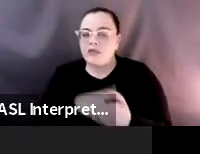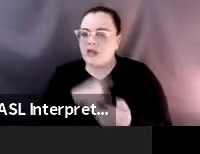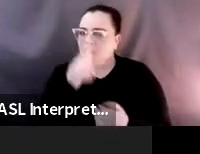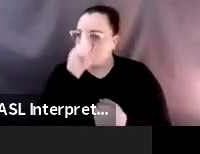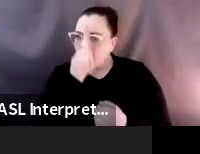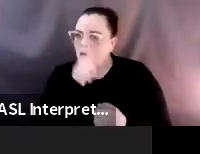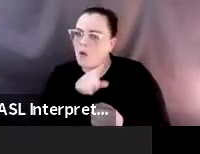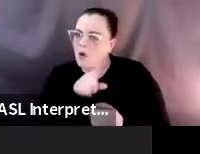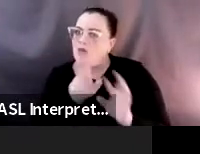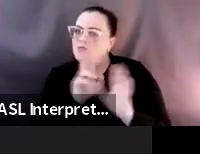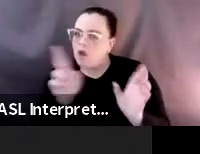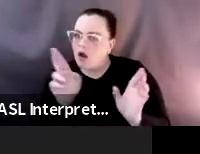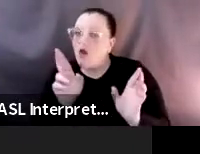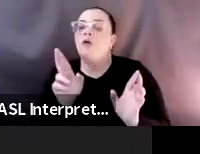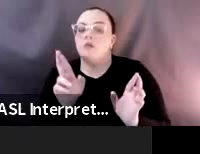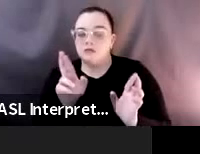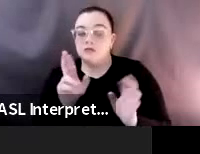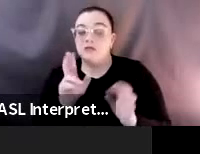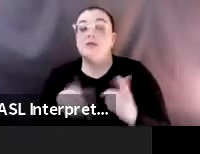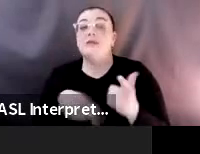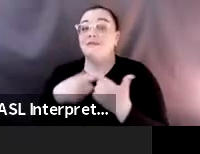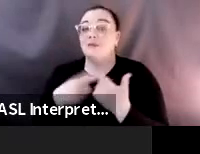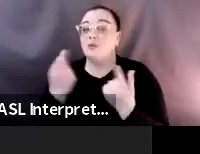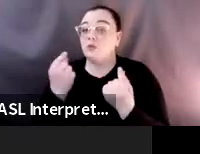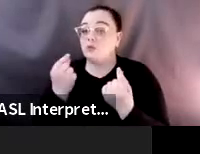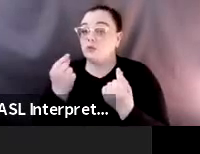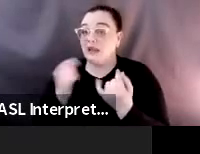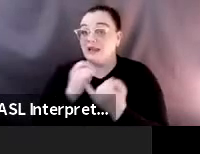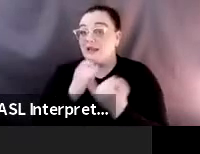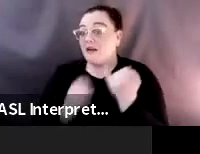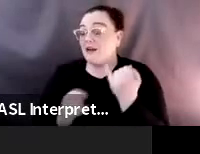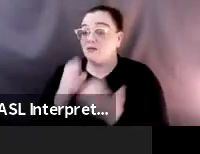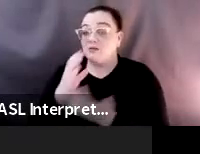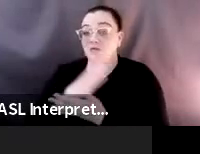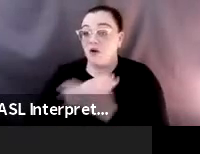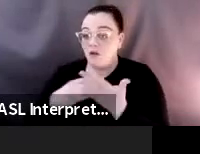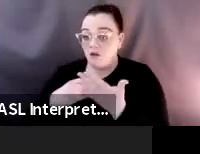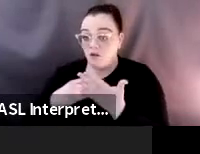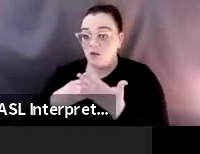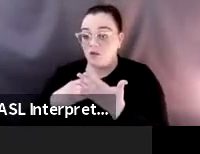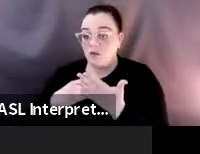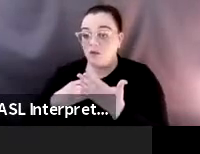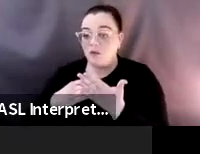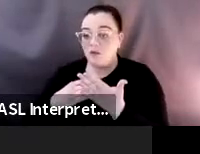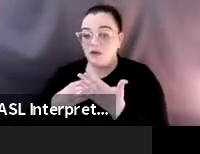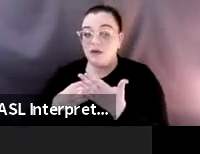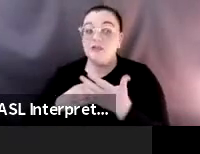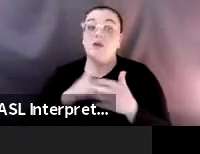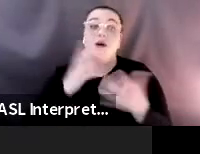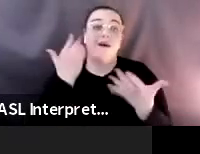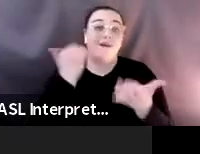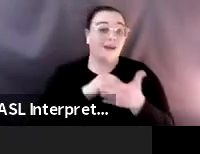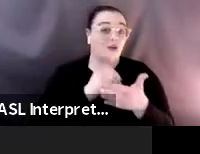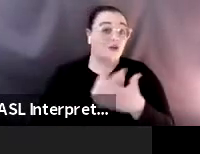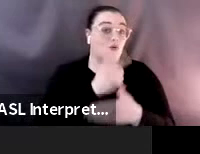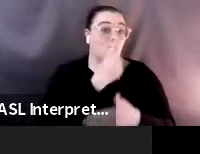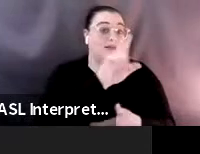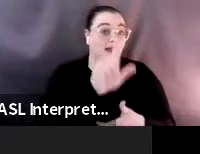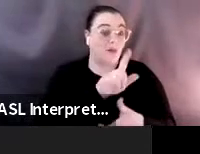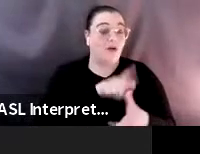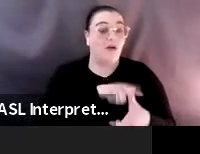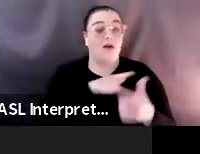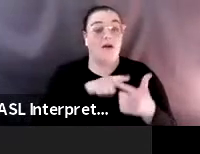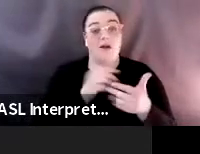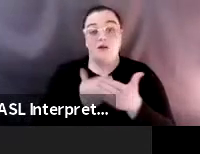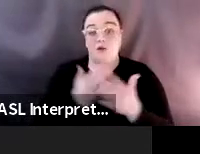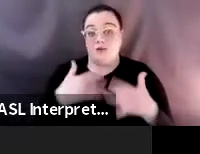but all we have to do is create the last sort of step after new library, new event. The last thing is new project. So I'm